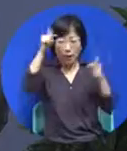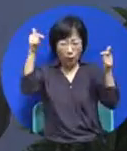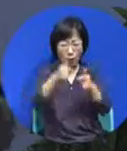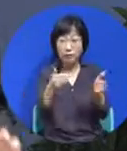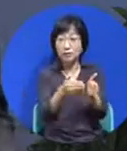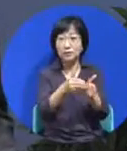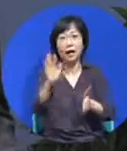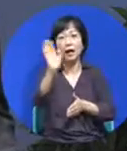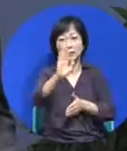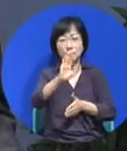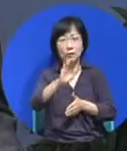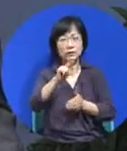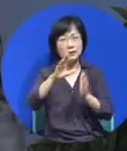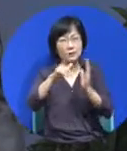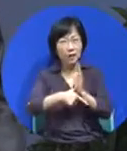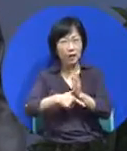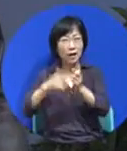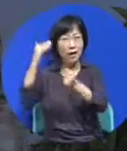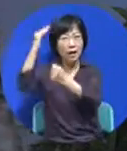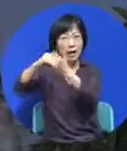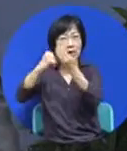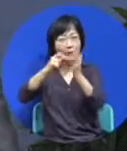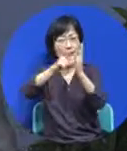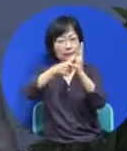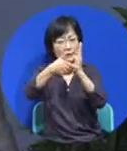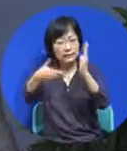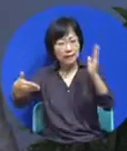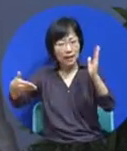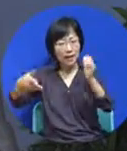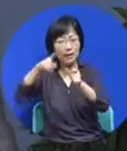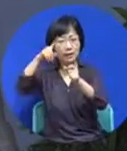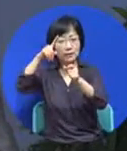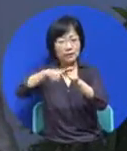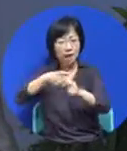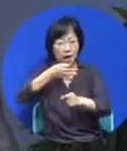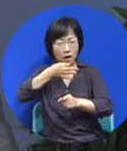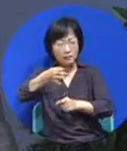he was healed, he wasn't just healed. He was able to hear God's historic calling for the